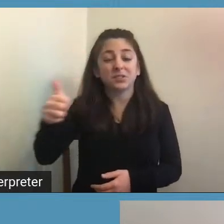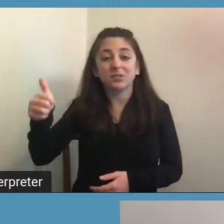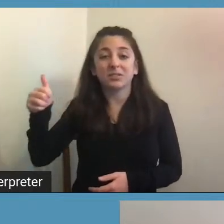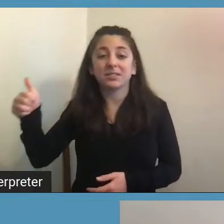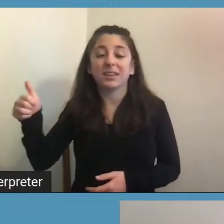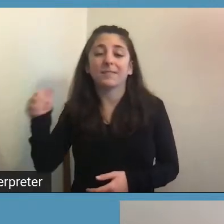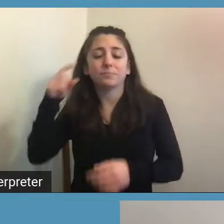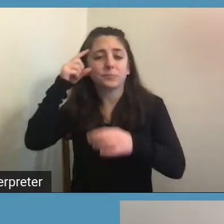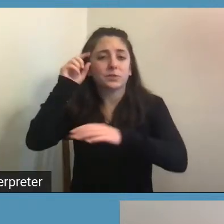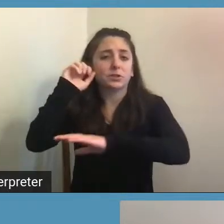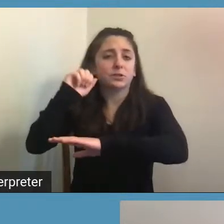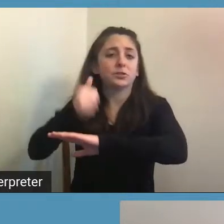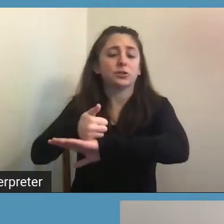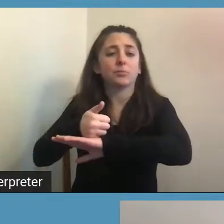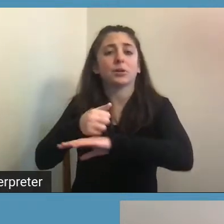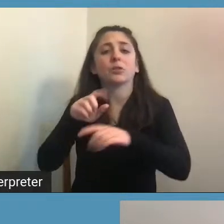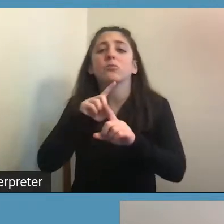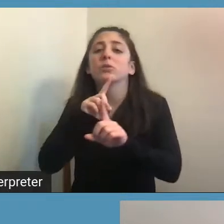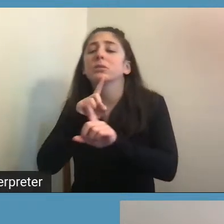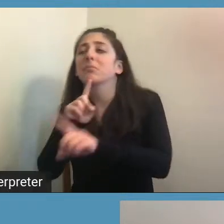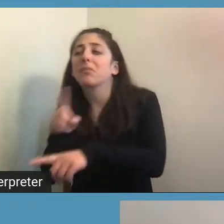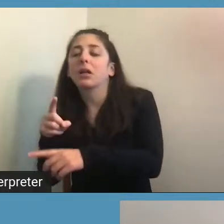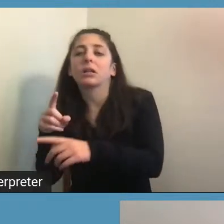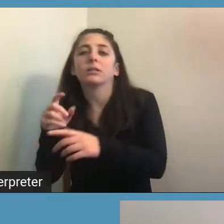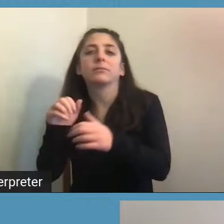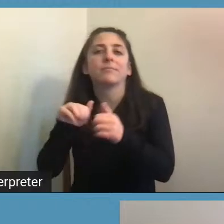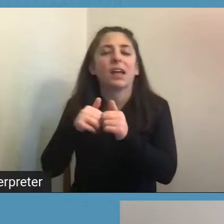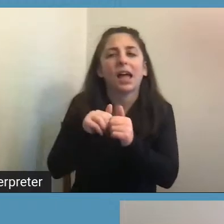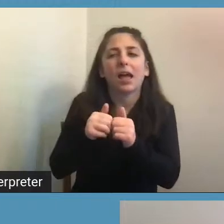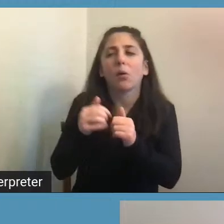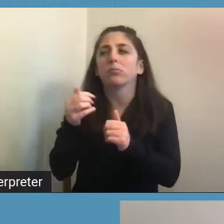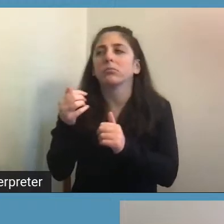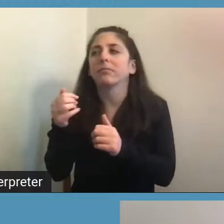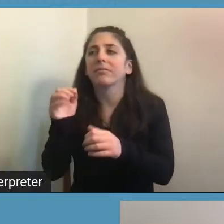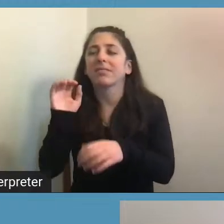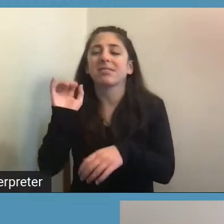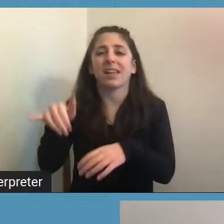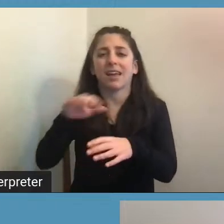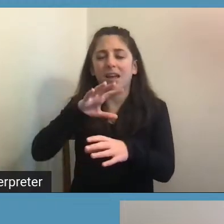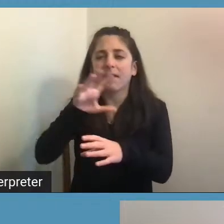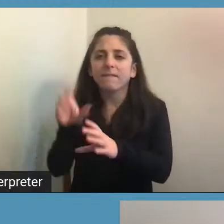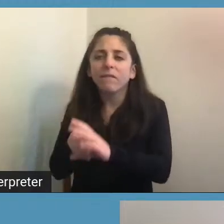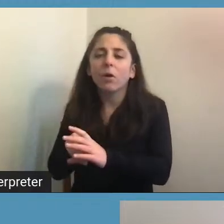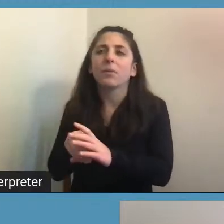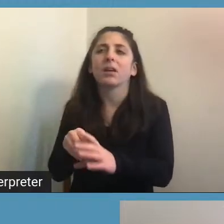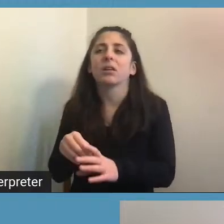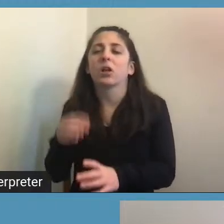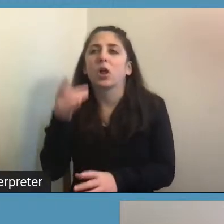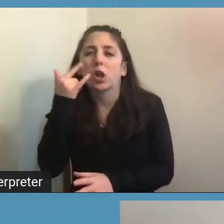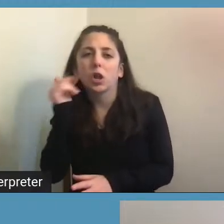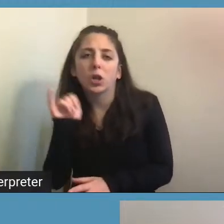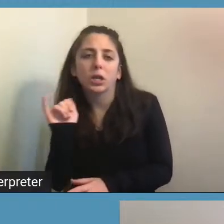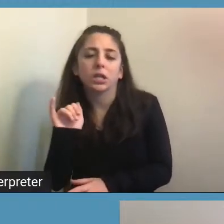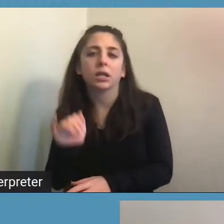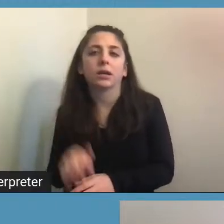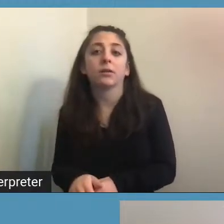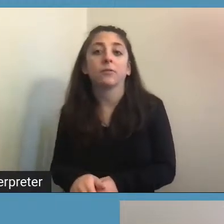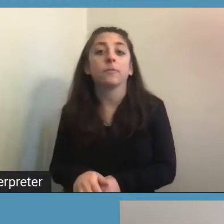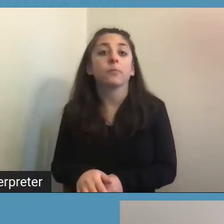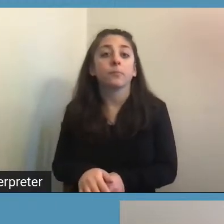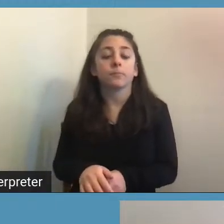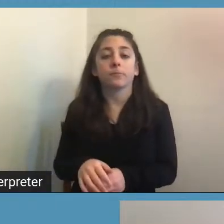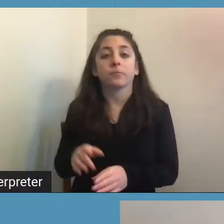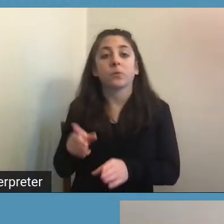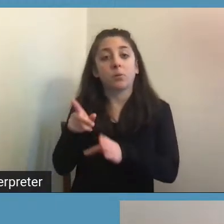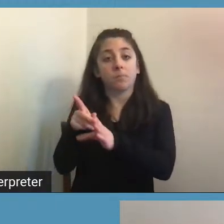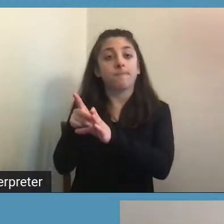that, right? There's no right or wrong answer here. And as far as the level of professionalism, I think, again, your brand voice. If your